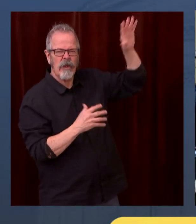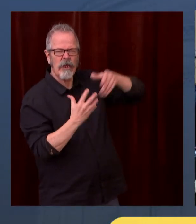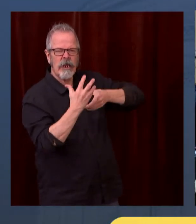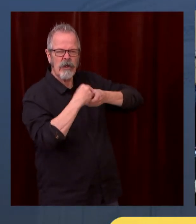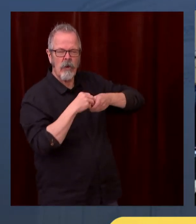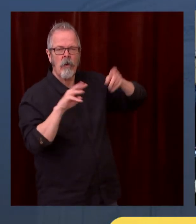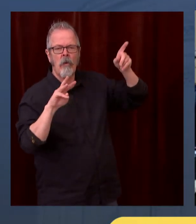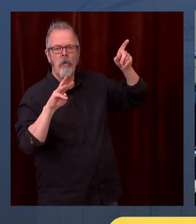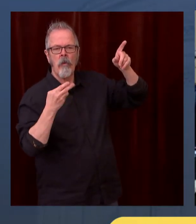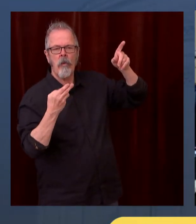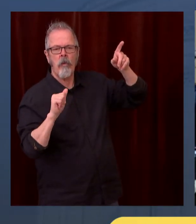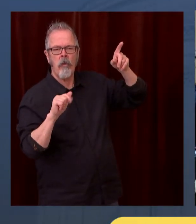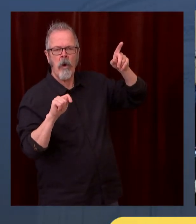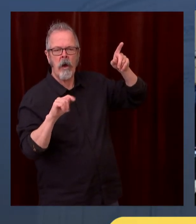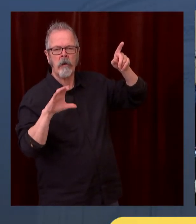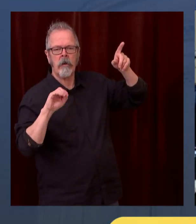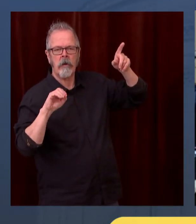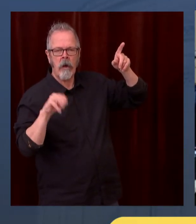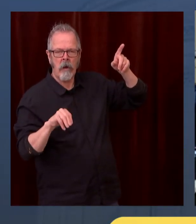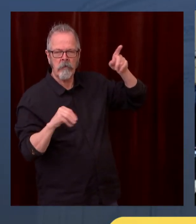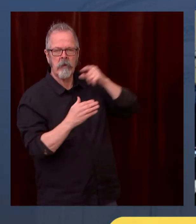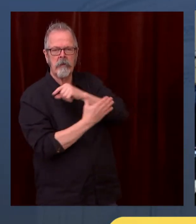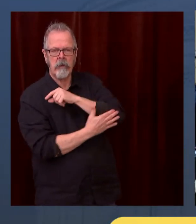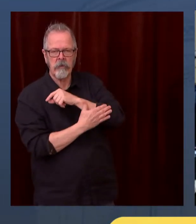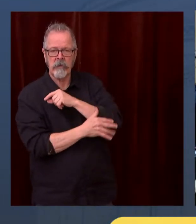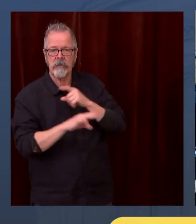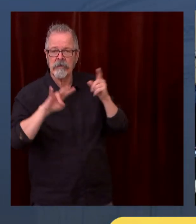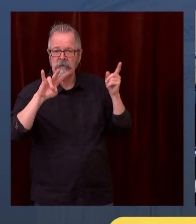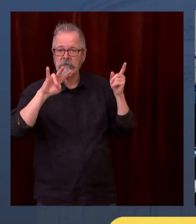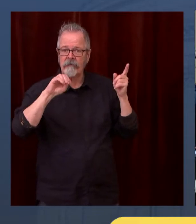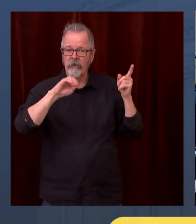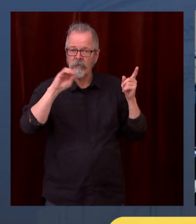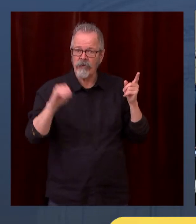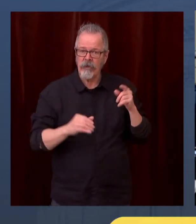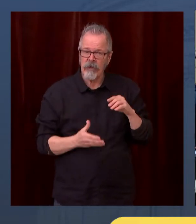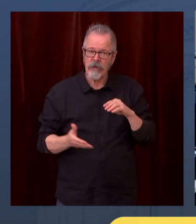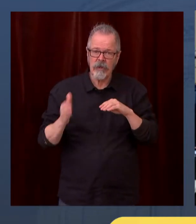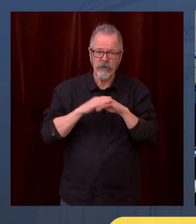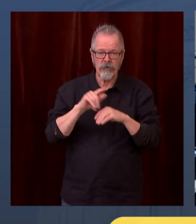had almost 70% increase in their trend in case counts.